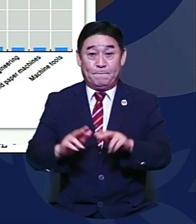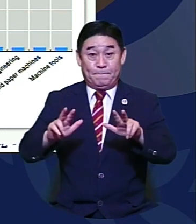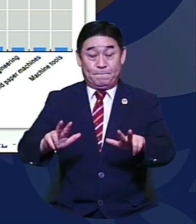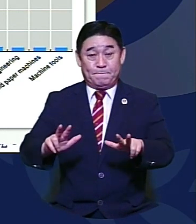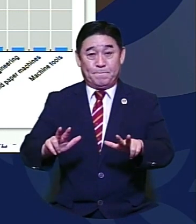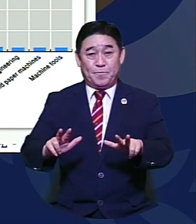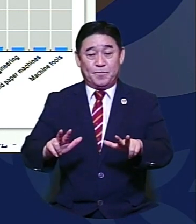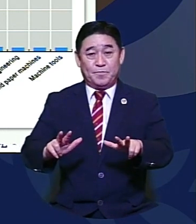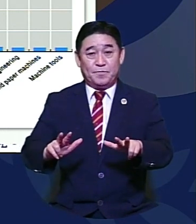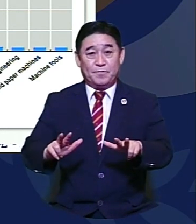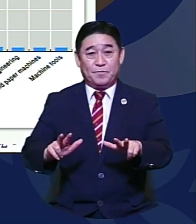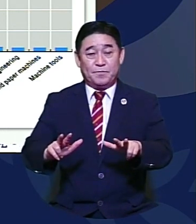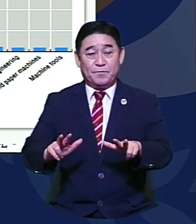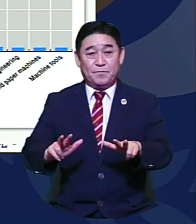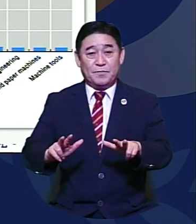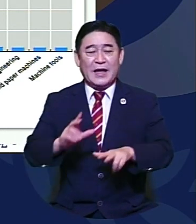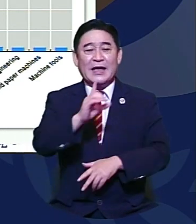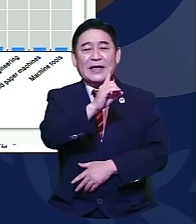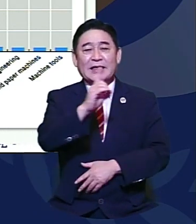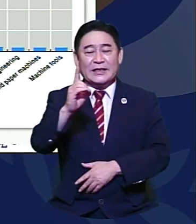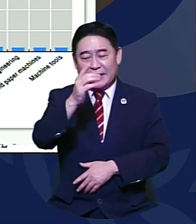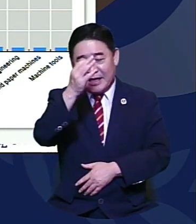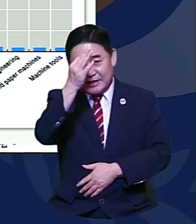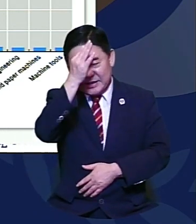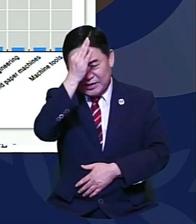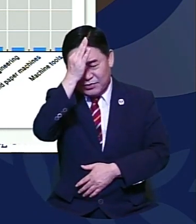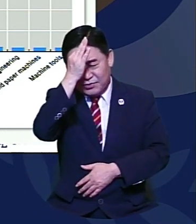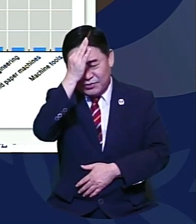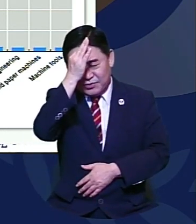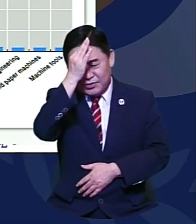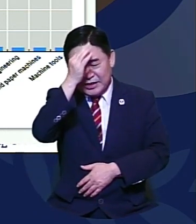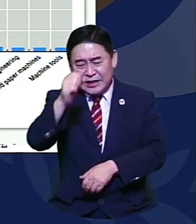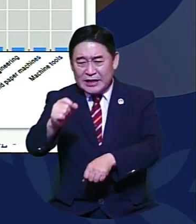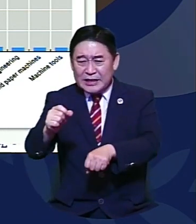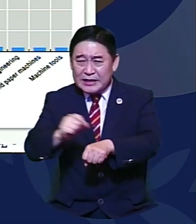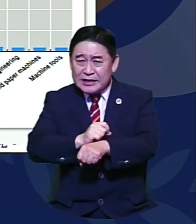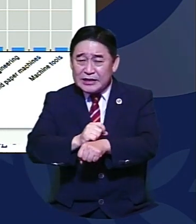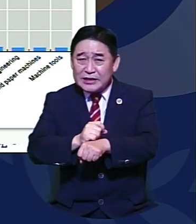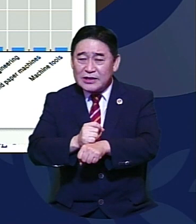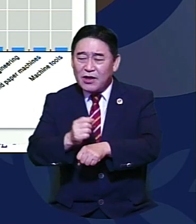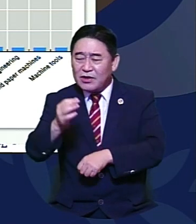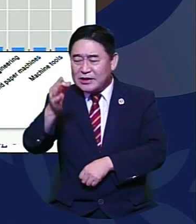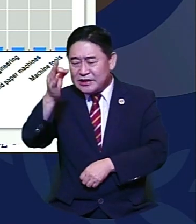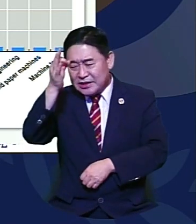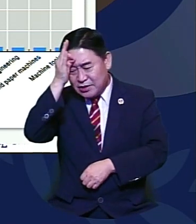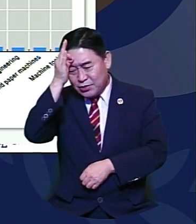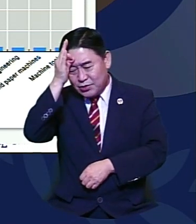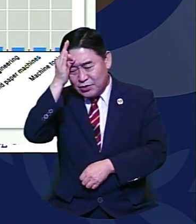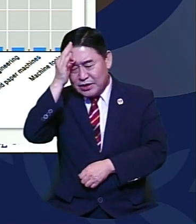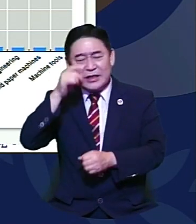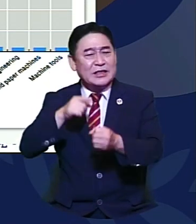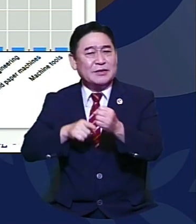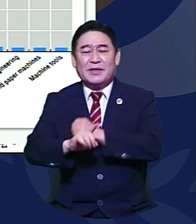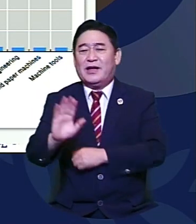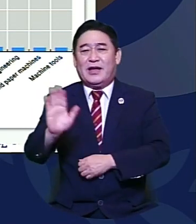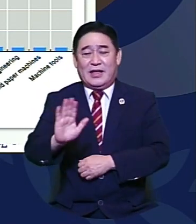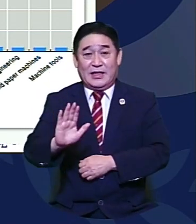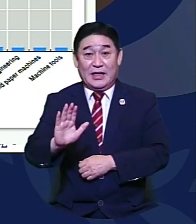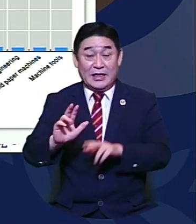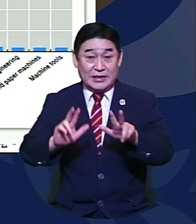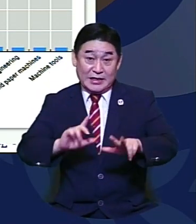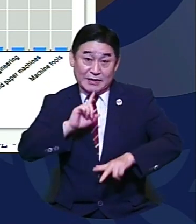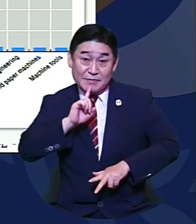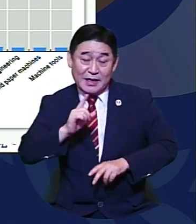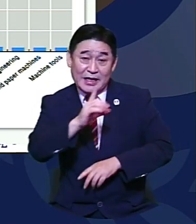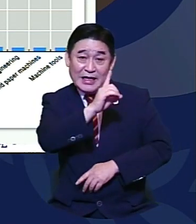digital technology is not a specific technology we can focus on. At this moment, digital technology is the so-called the cross-cutting